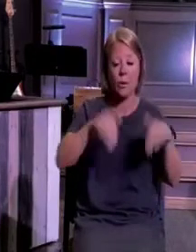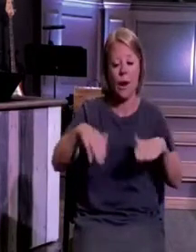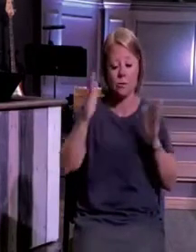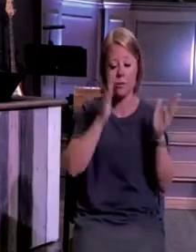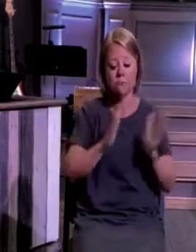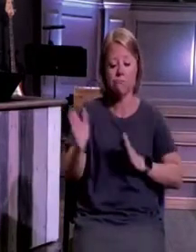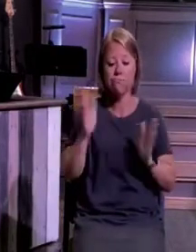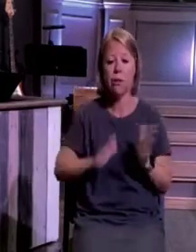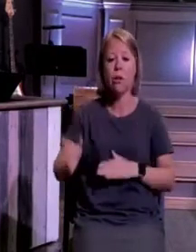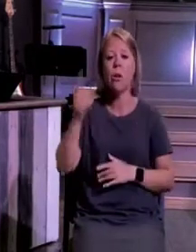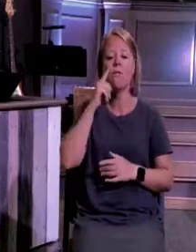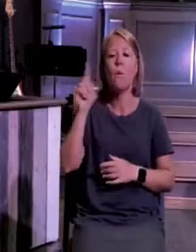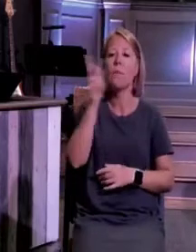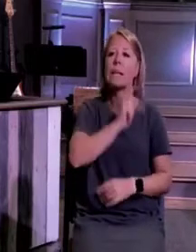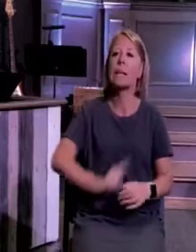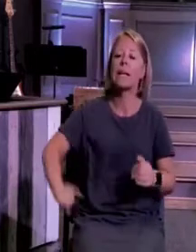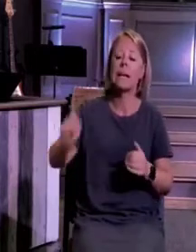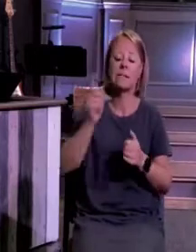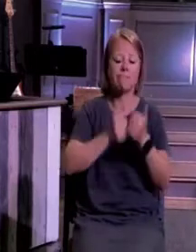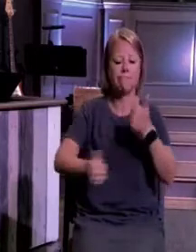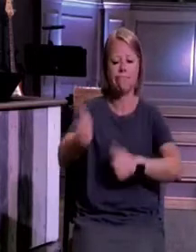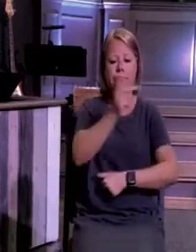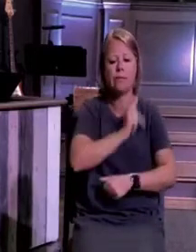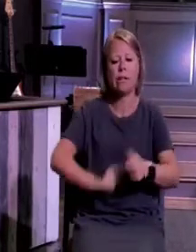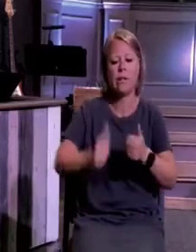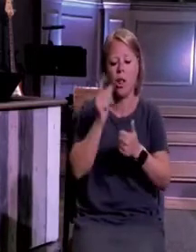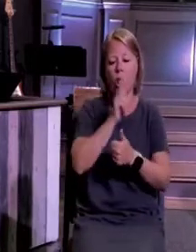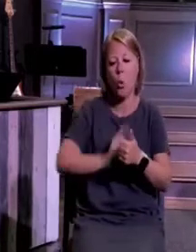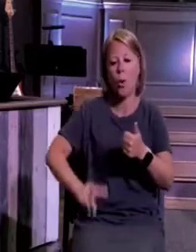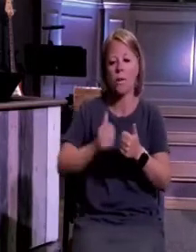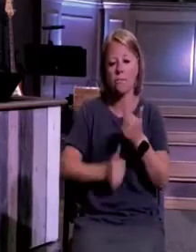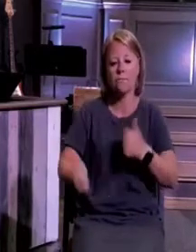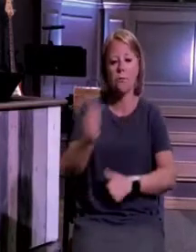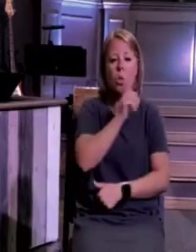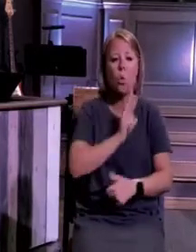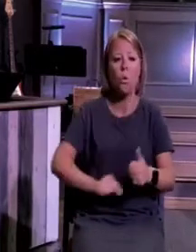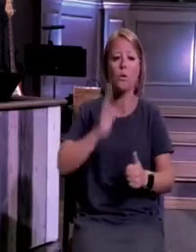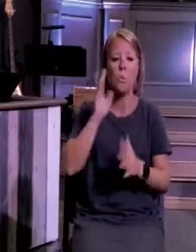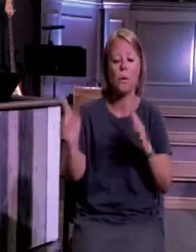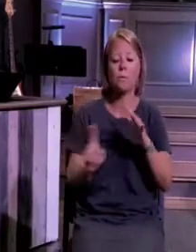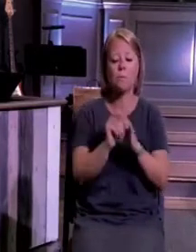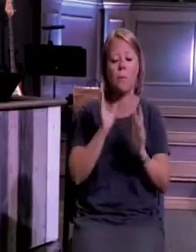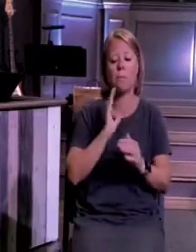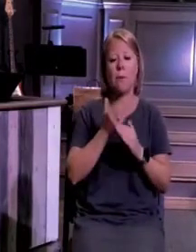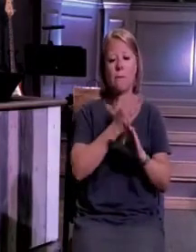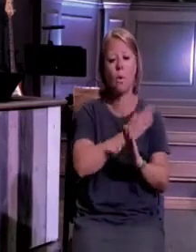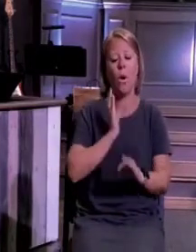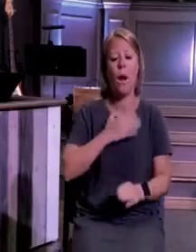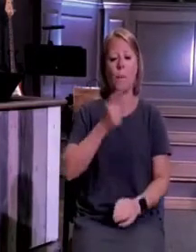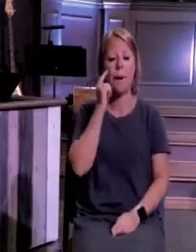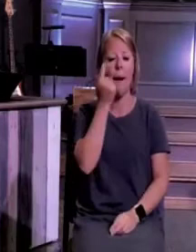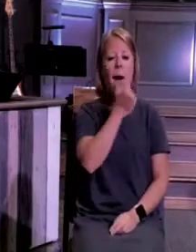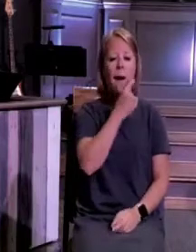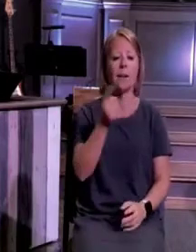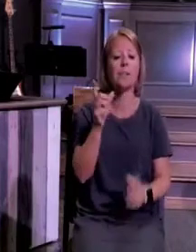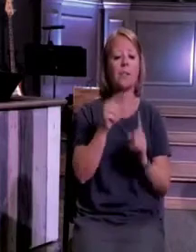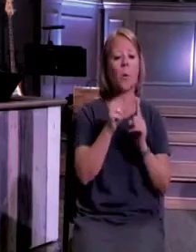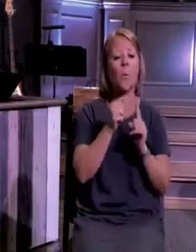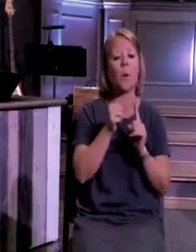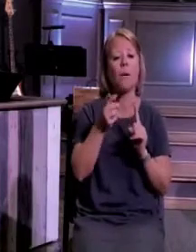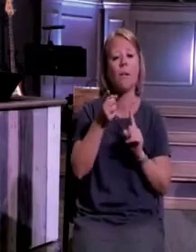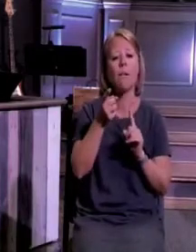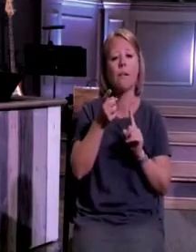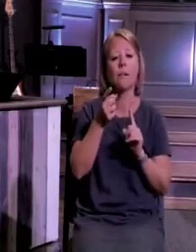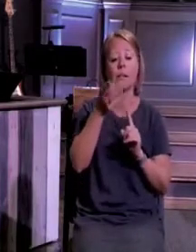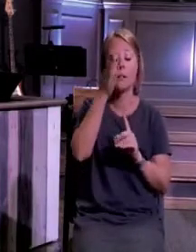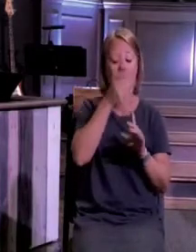the King of Kings and the Lord of Lords will soon appear before our very eyes. The word coming from the men of God about